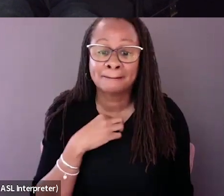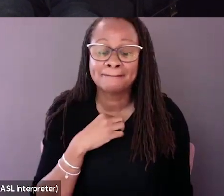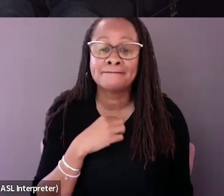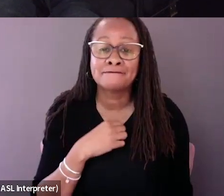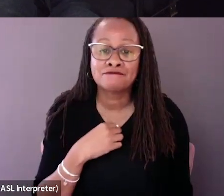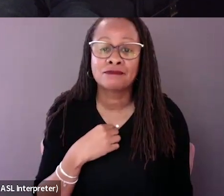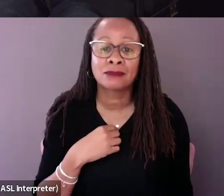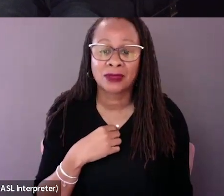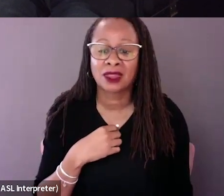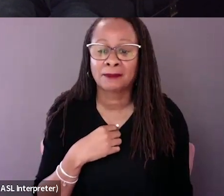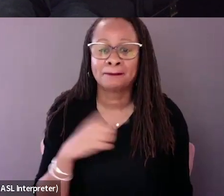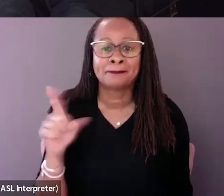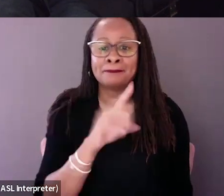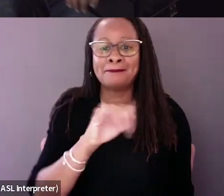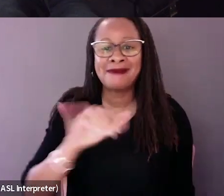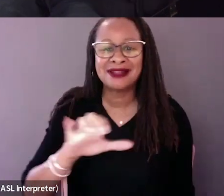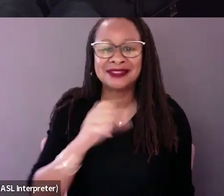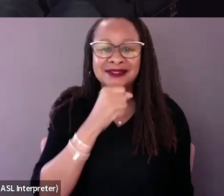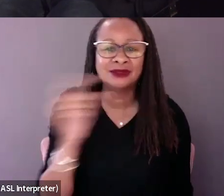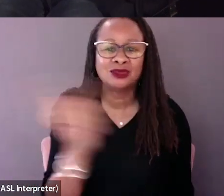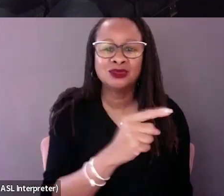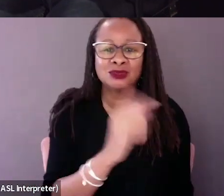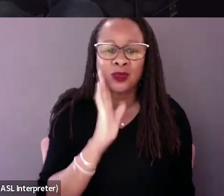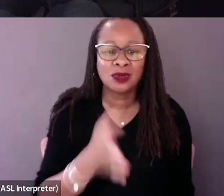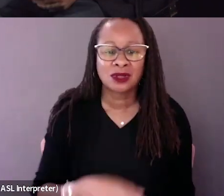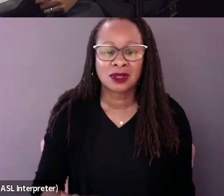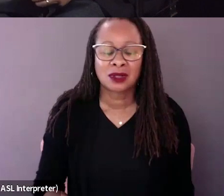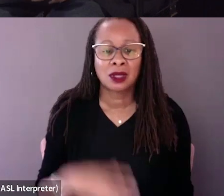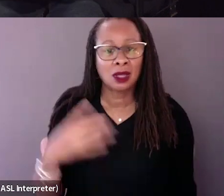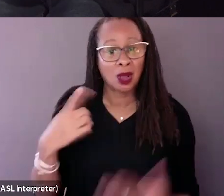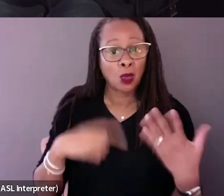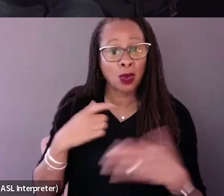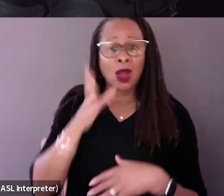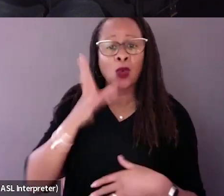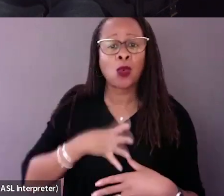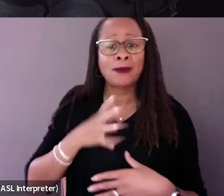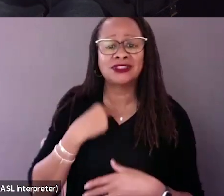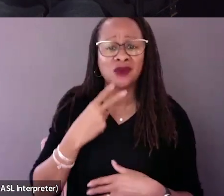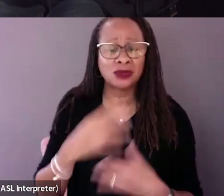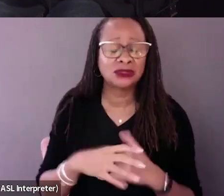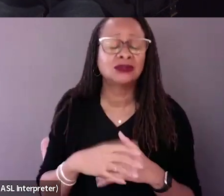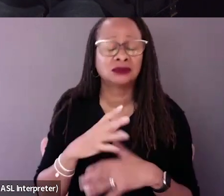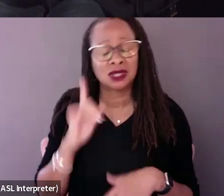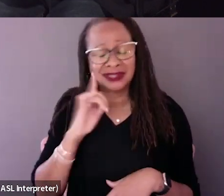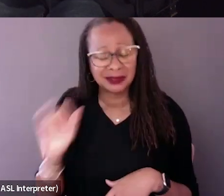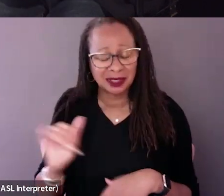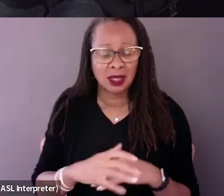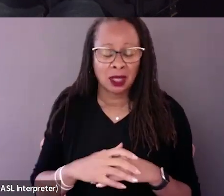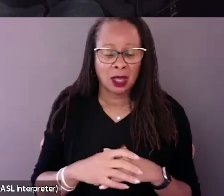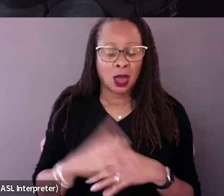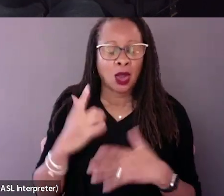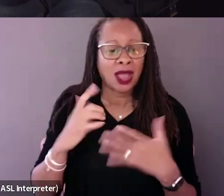Right here. There's somebody going to come with a microphone. What made you format it into sections? How did you decide